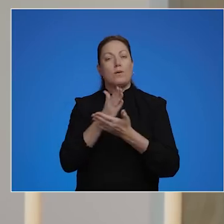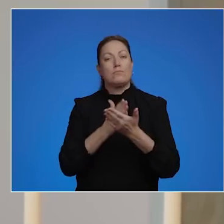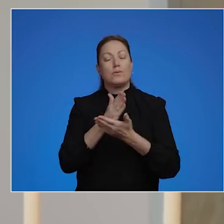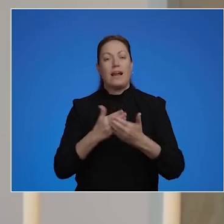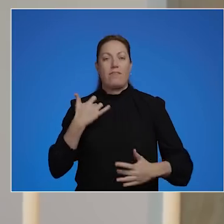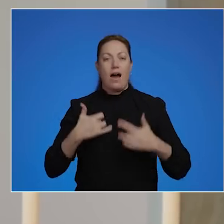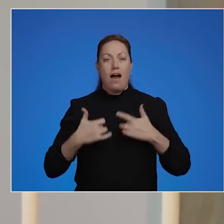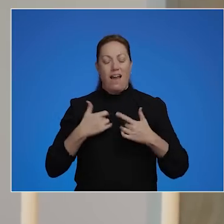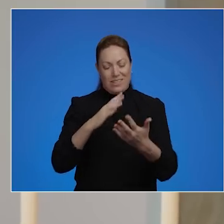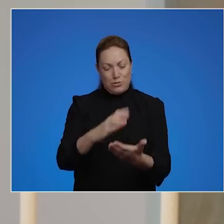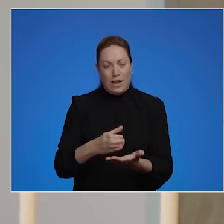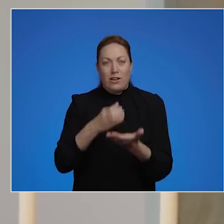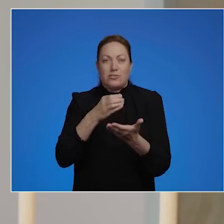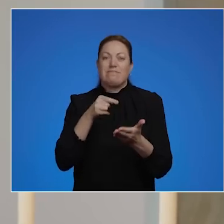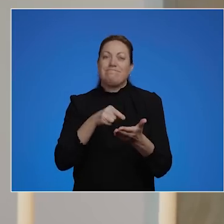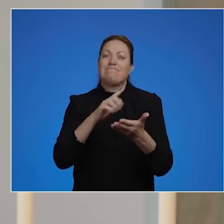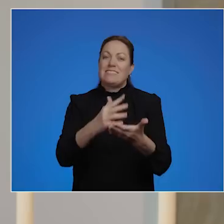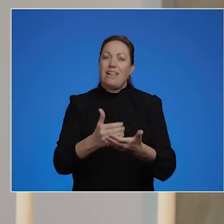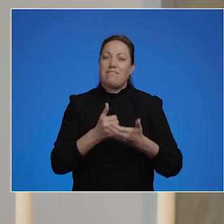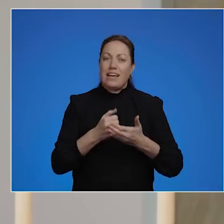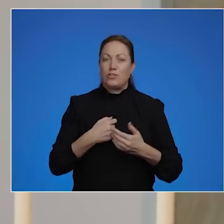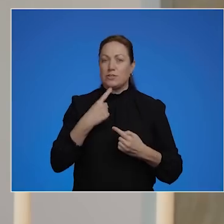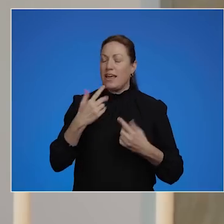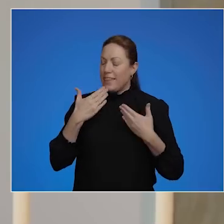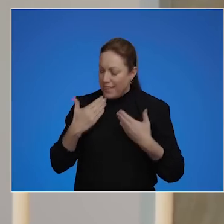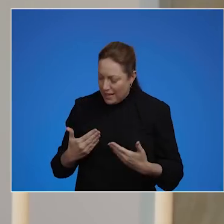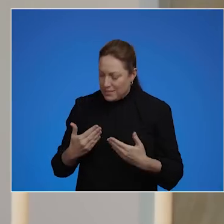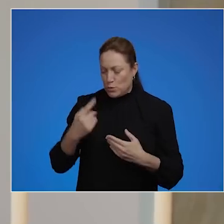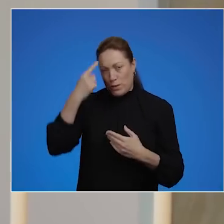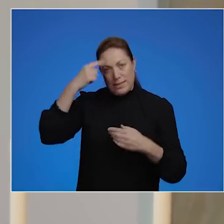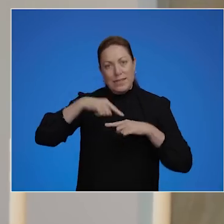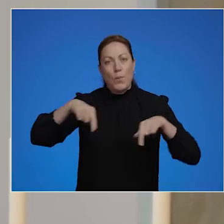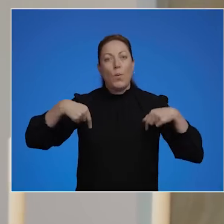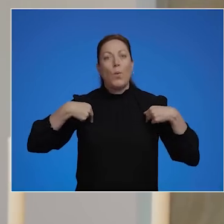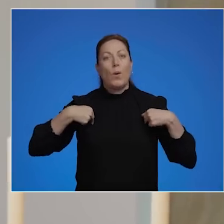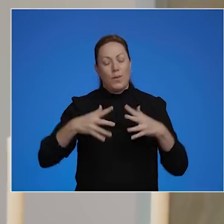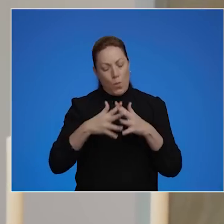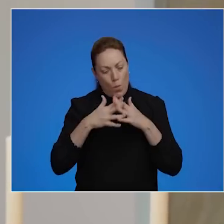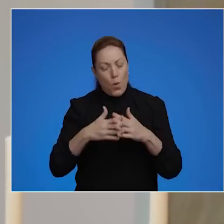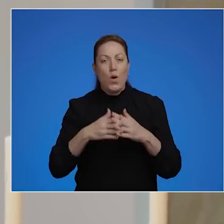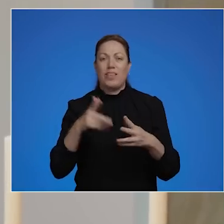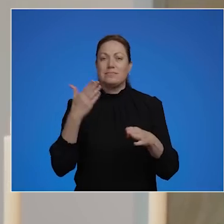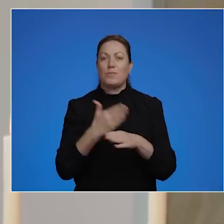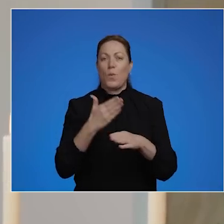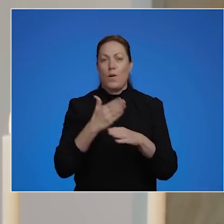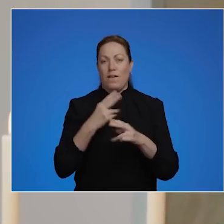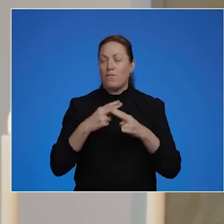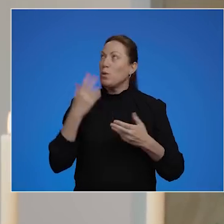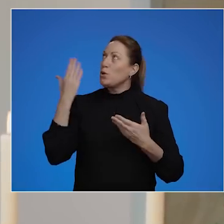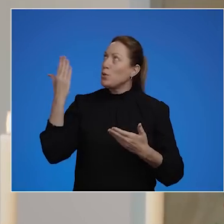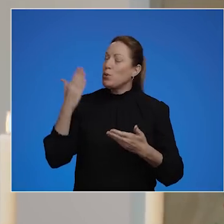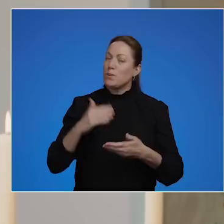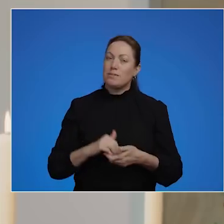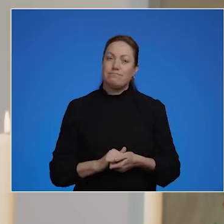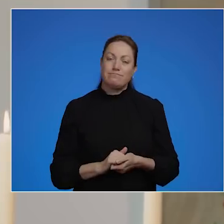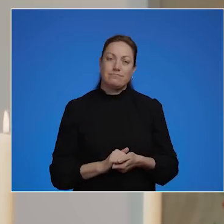chalice of salvation, giving thanks that you have held us worthy to be in your presence and minister to